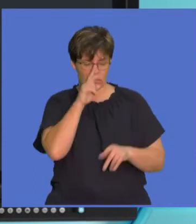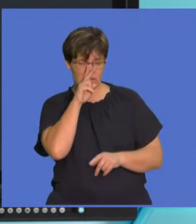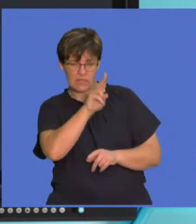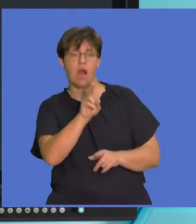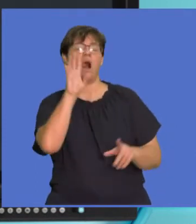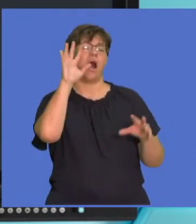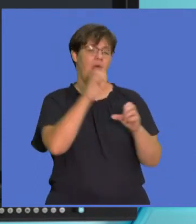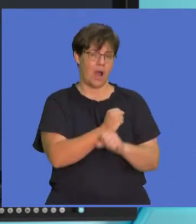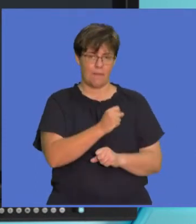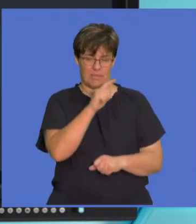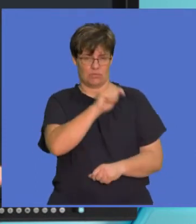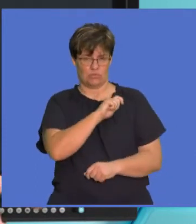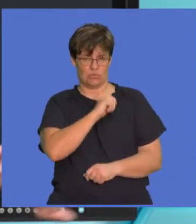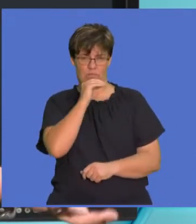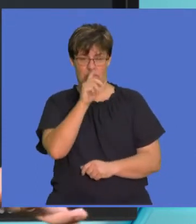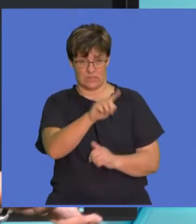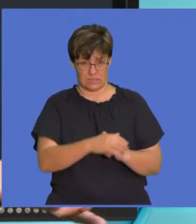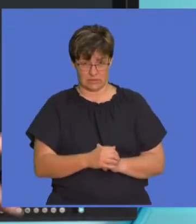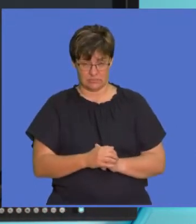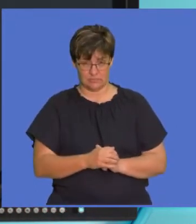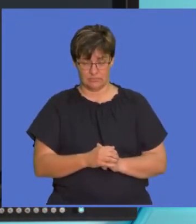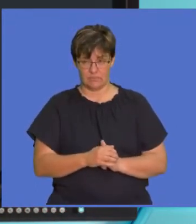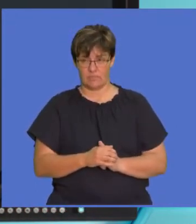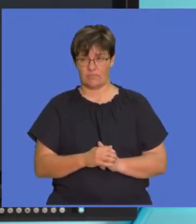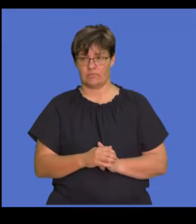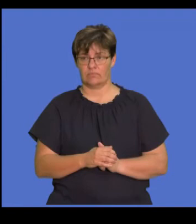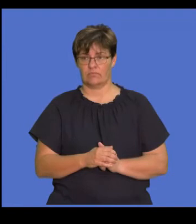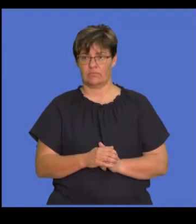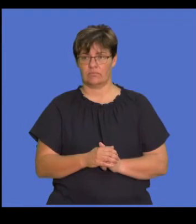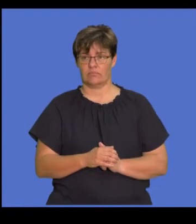for you to see as well what does it really mean. That's the